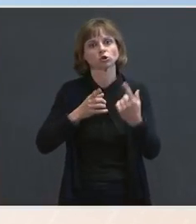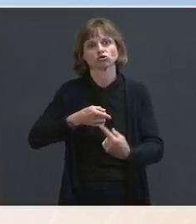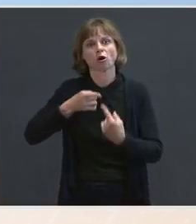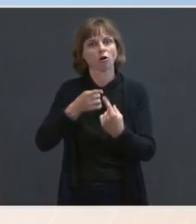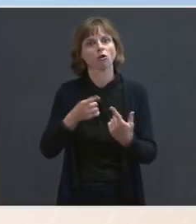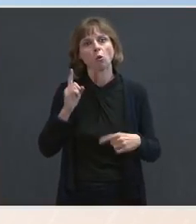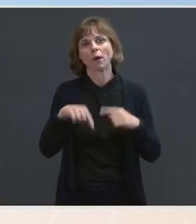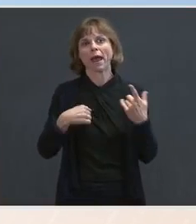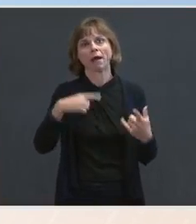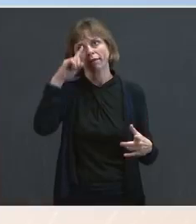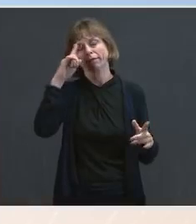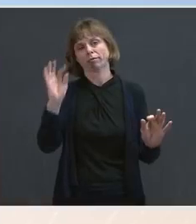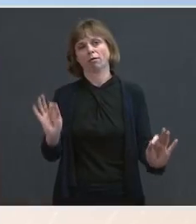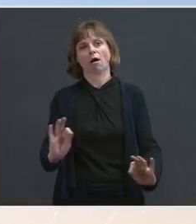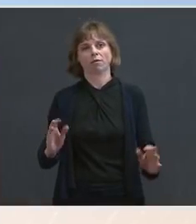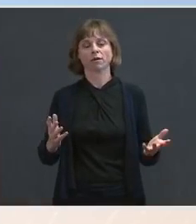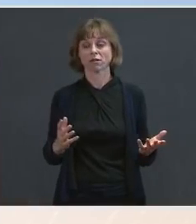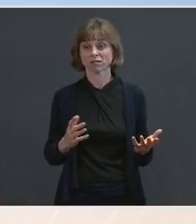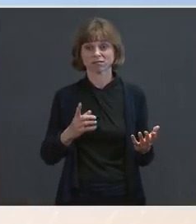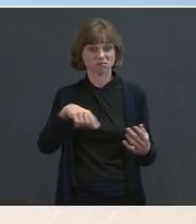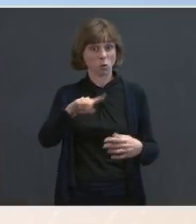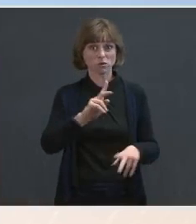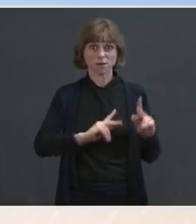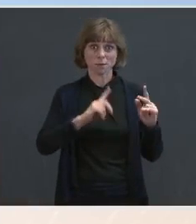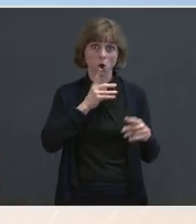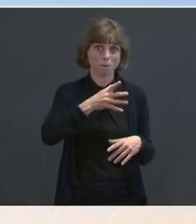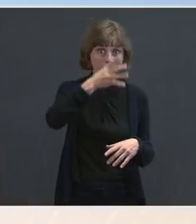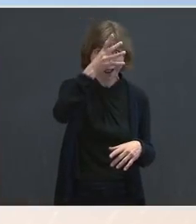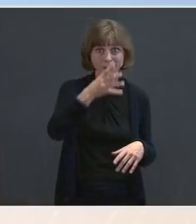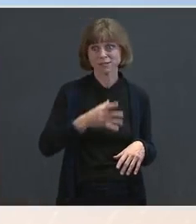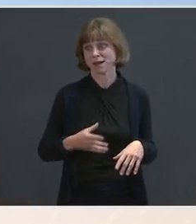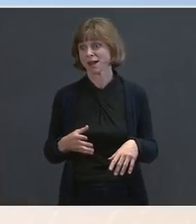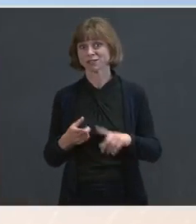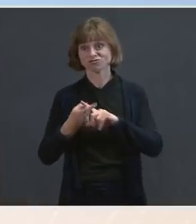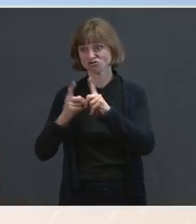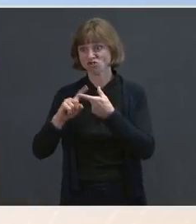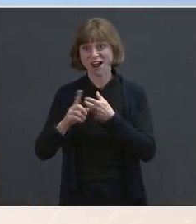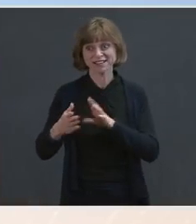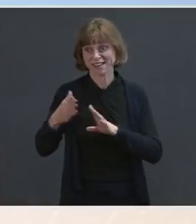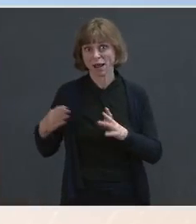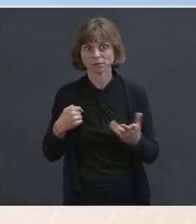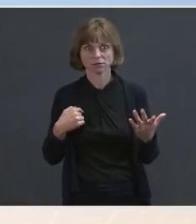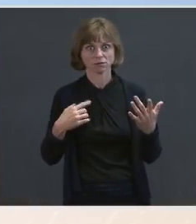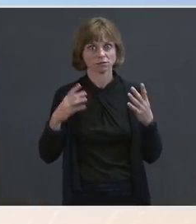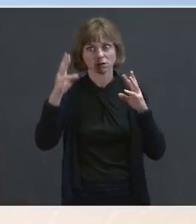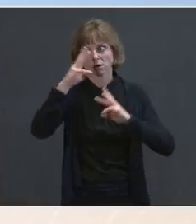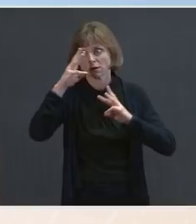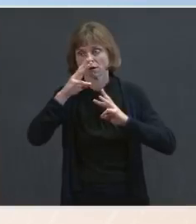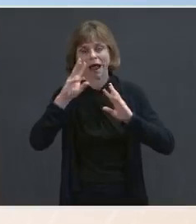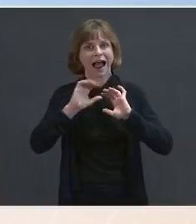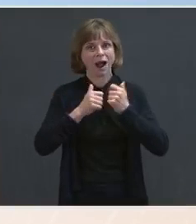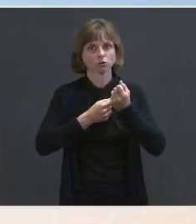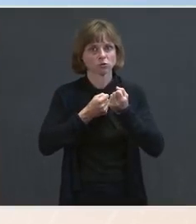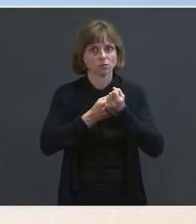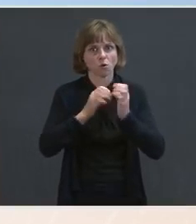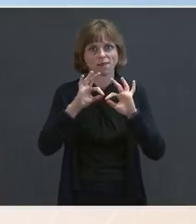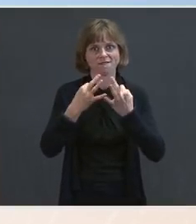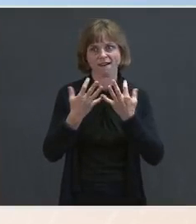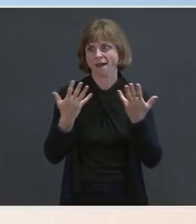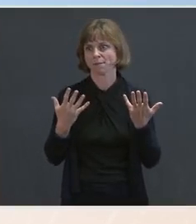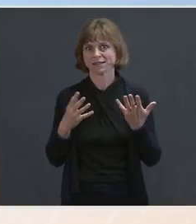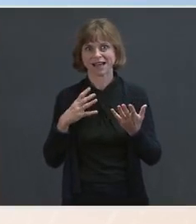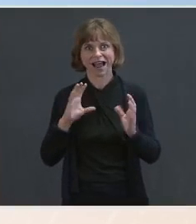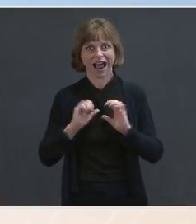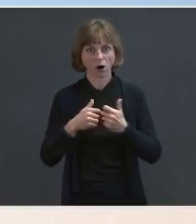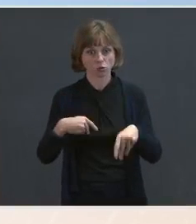this represents. These are moms and dads, friends and neighbors who will now have to worry about how they'll support families, put food on the table, and make